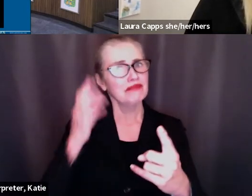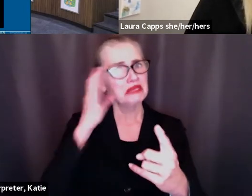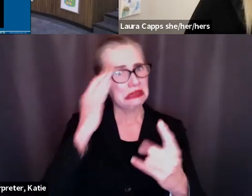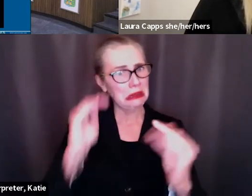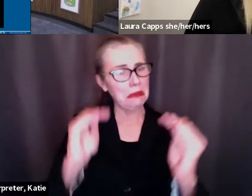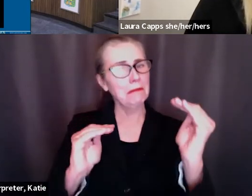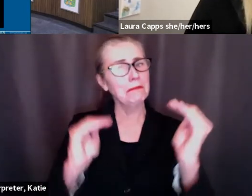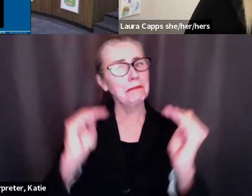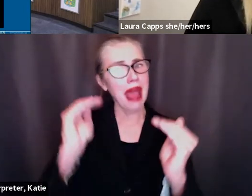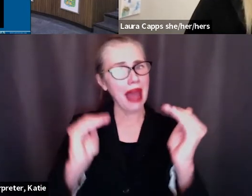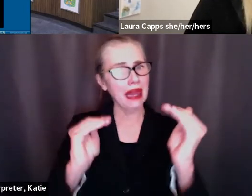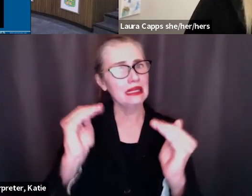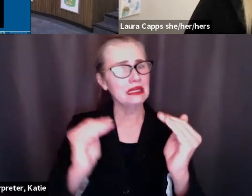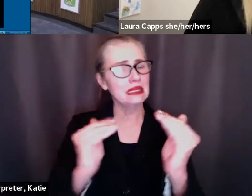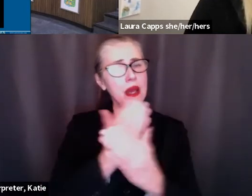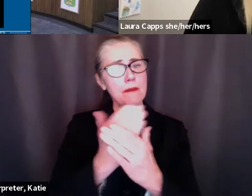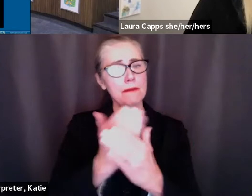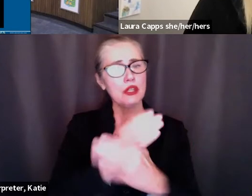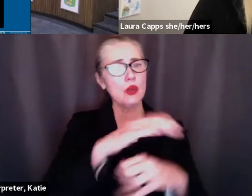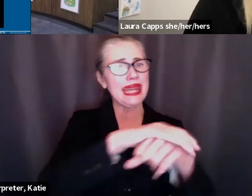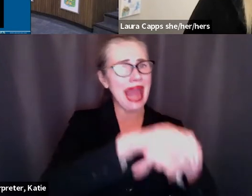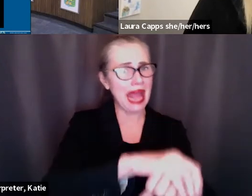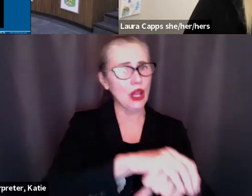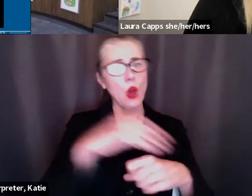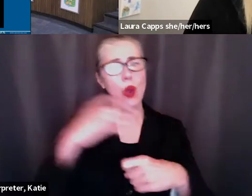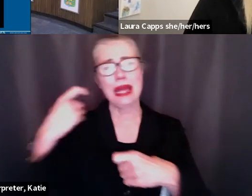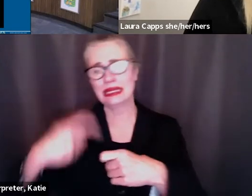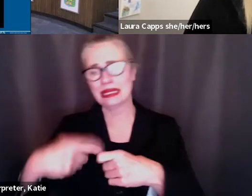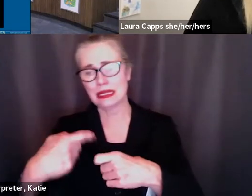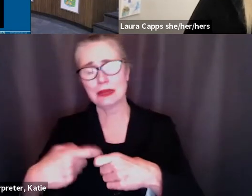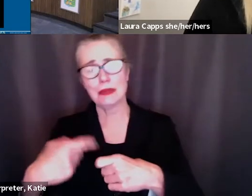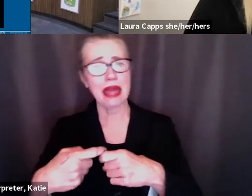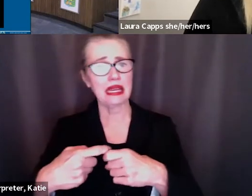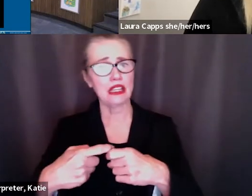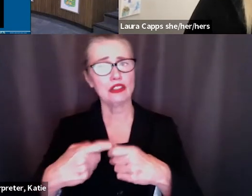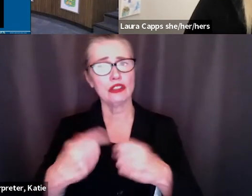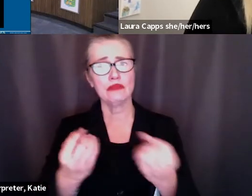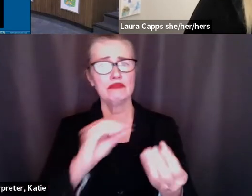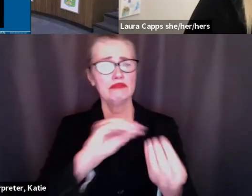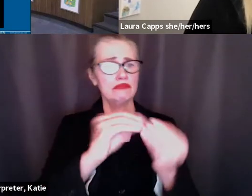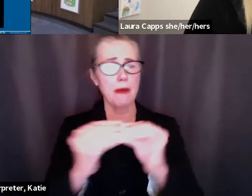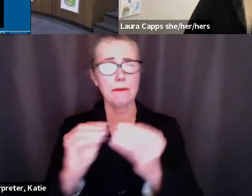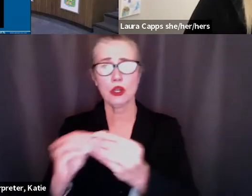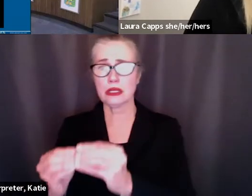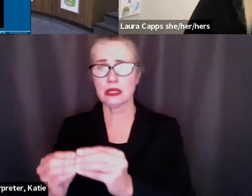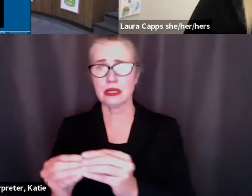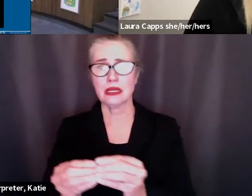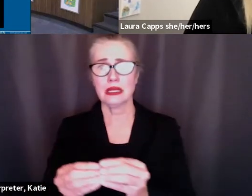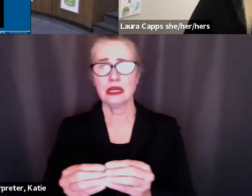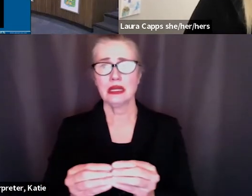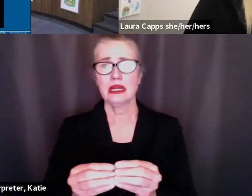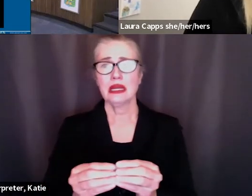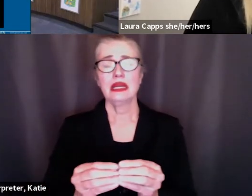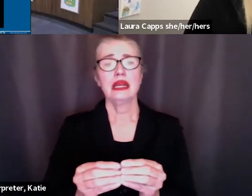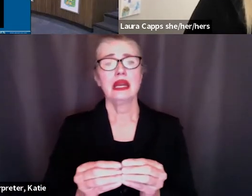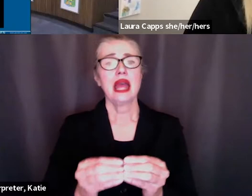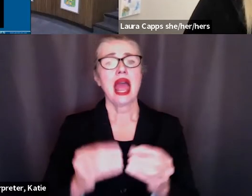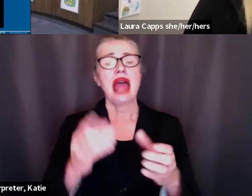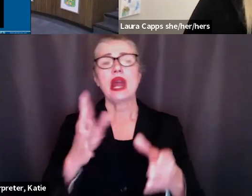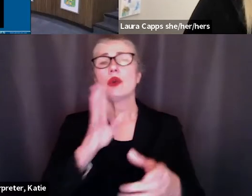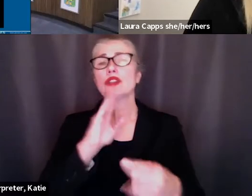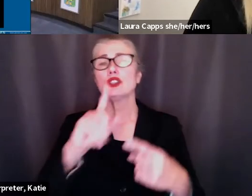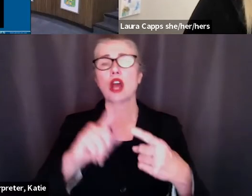respect to anglo and hispanic ratios i wanted to speak also about the flowa